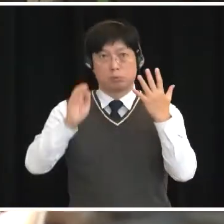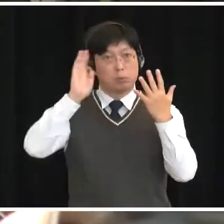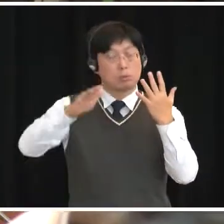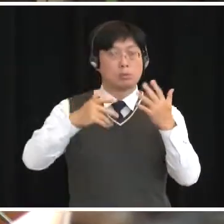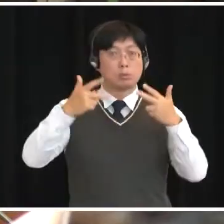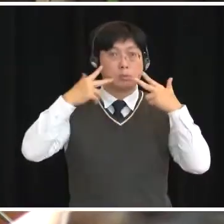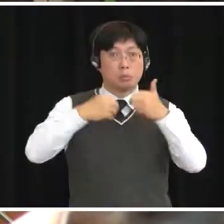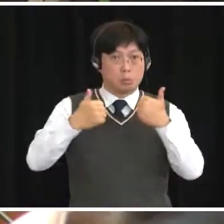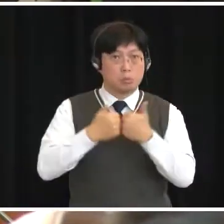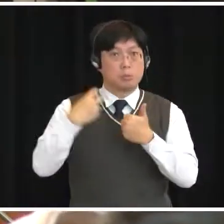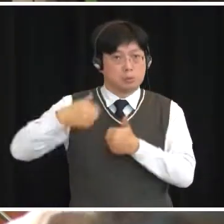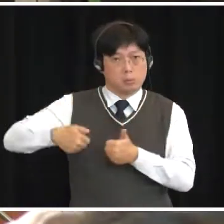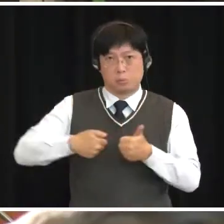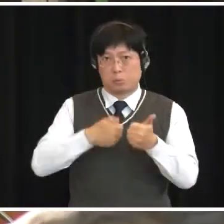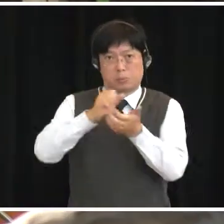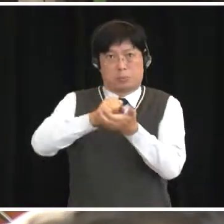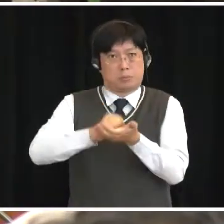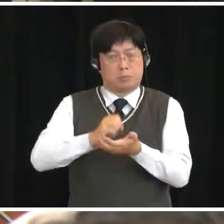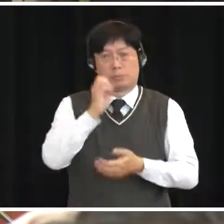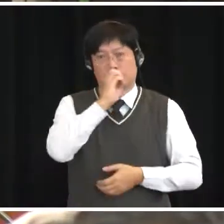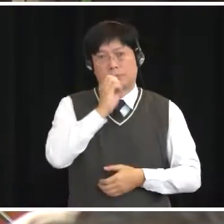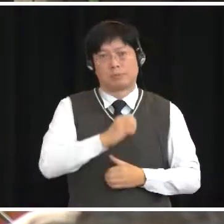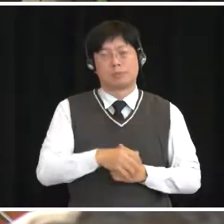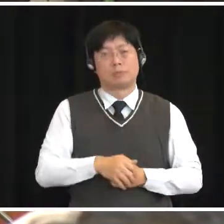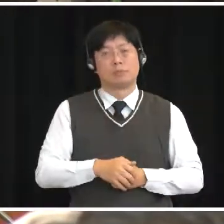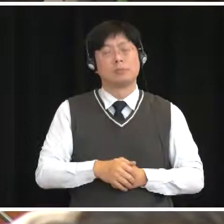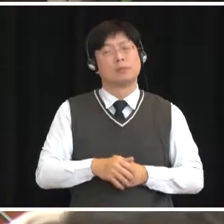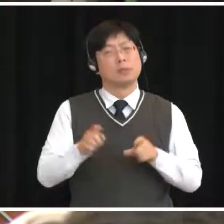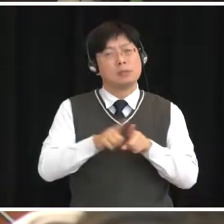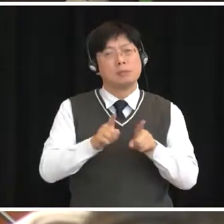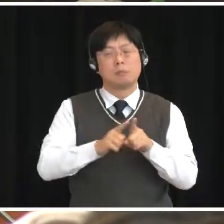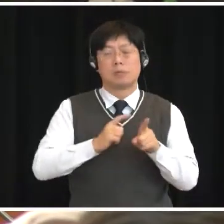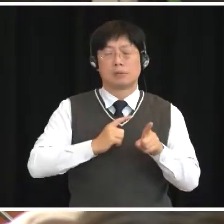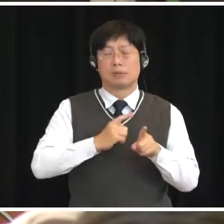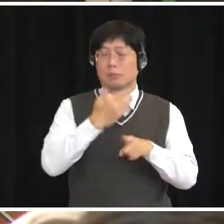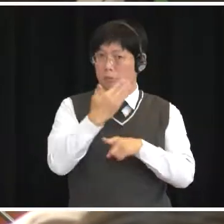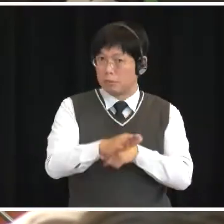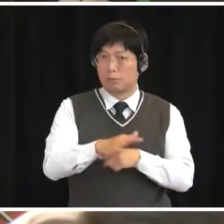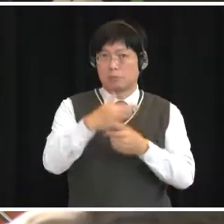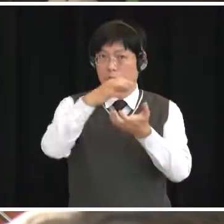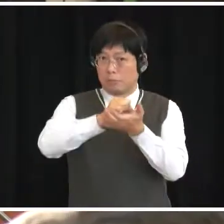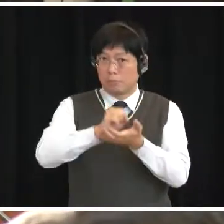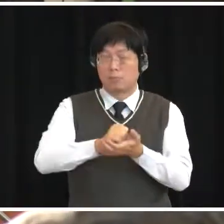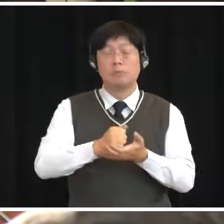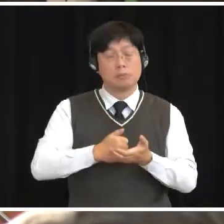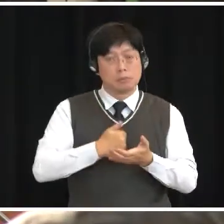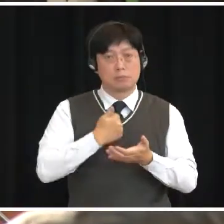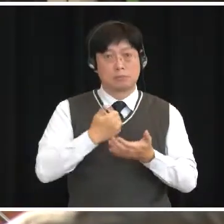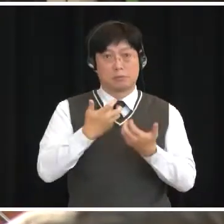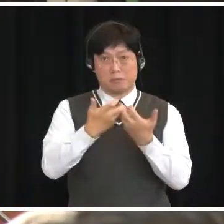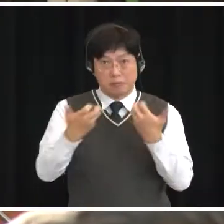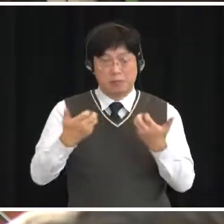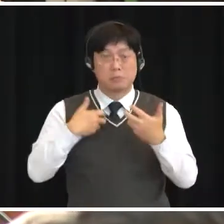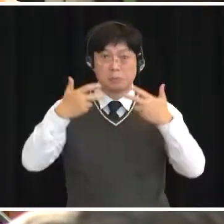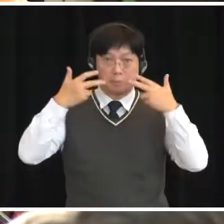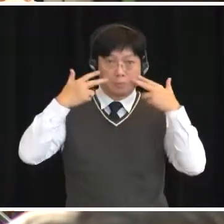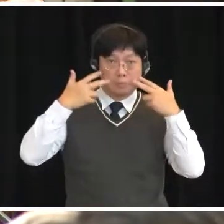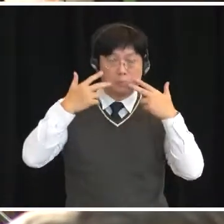groups. Therefore, the Council for Indigenous Peoples stopped collecting data.